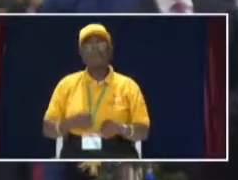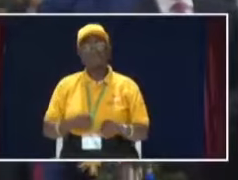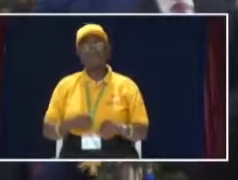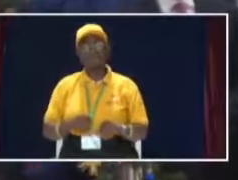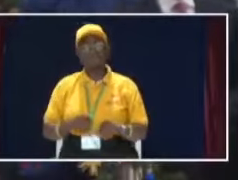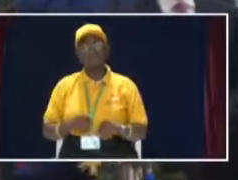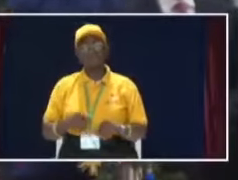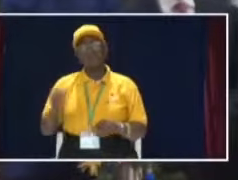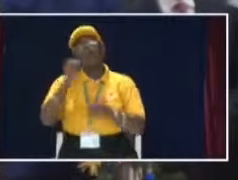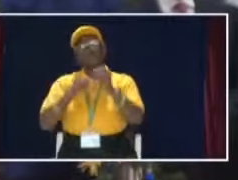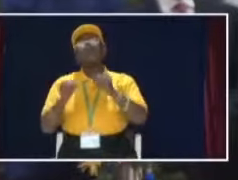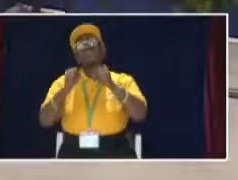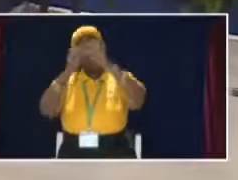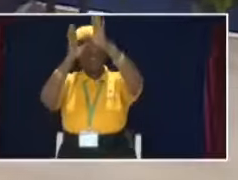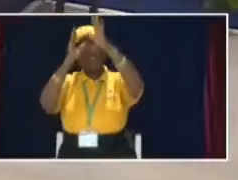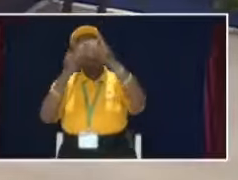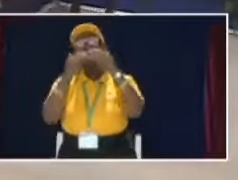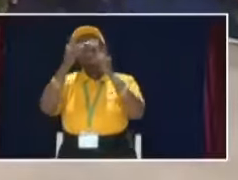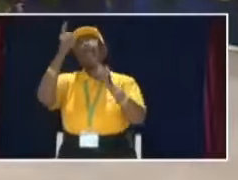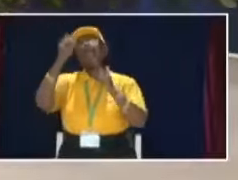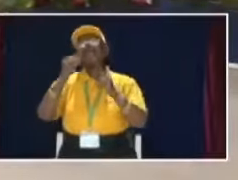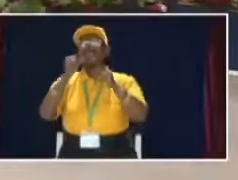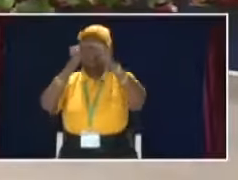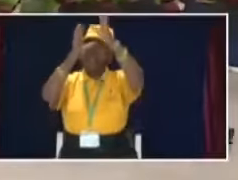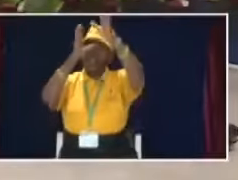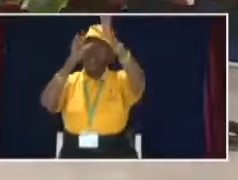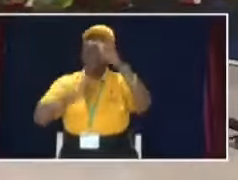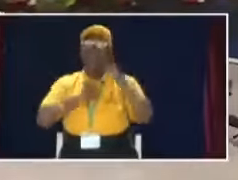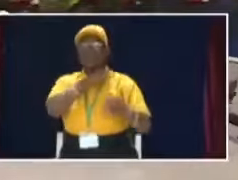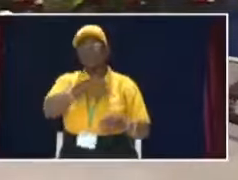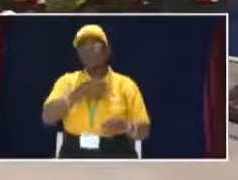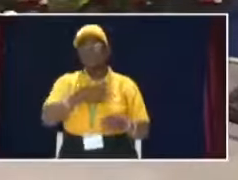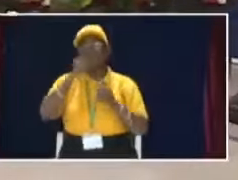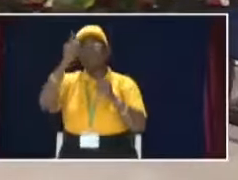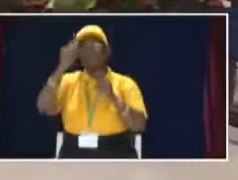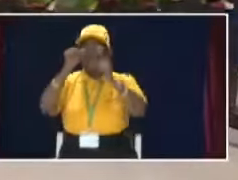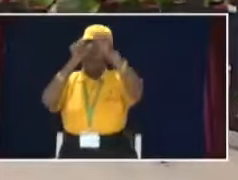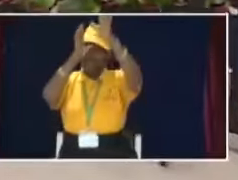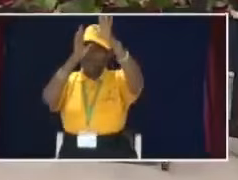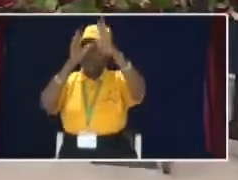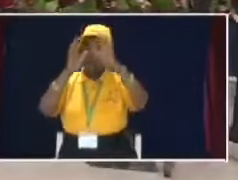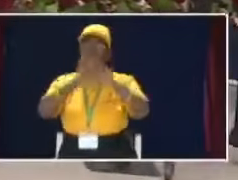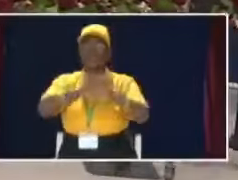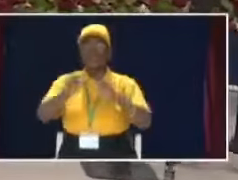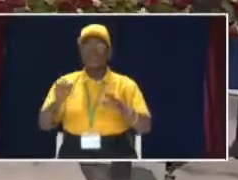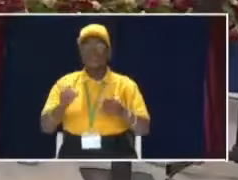Oh, Father, thank you. Father, I appreciate you. But please don't forget tonight.